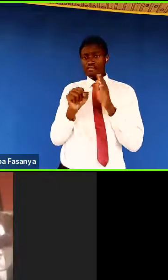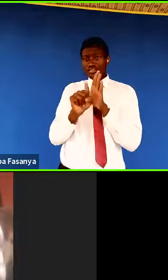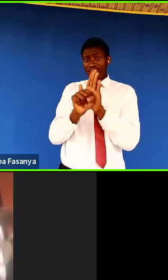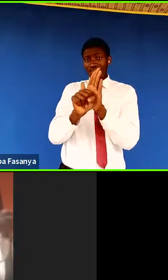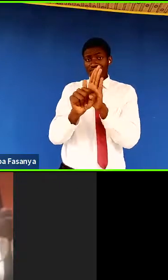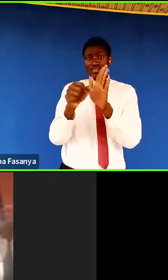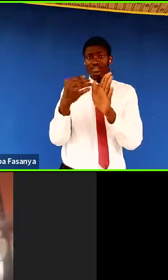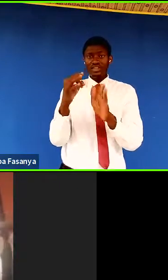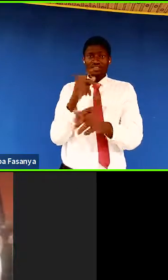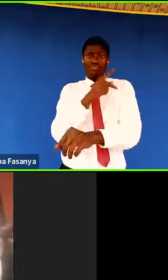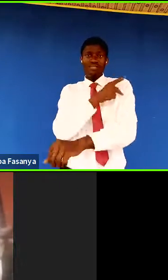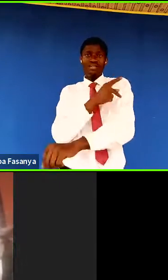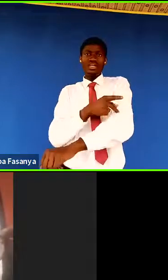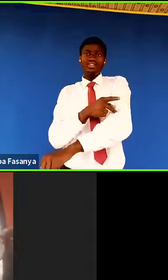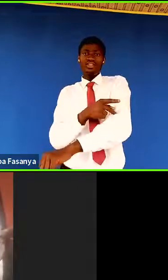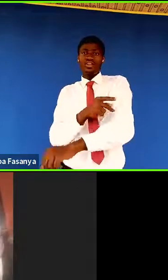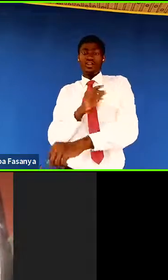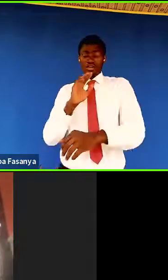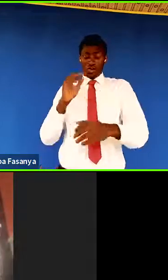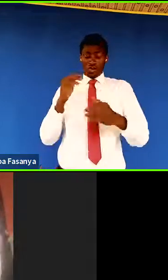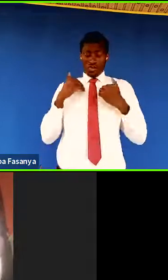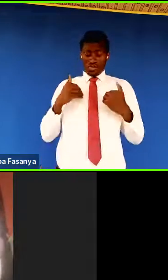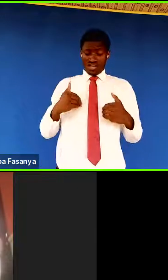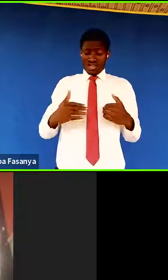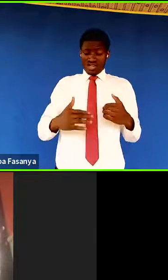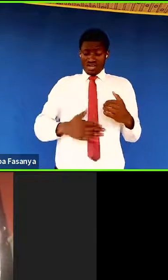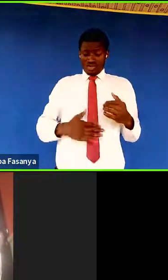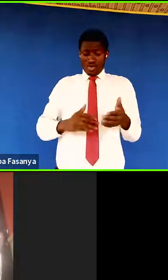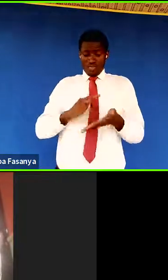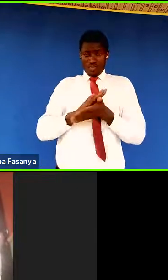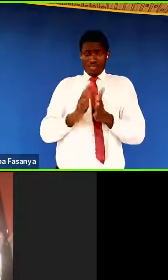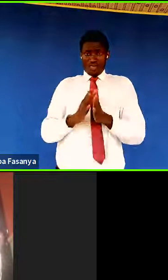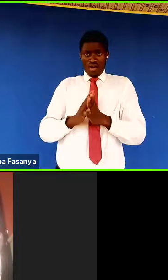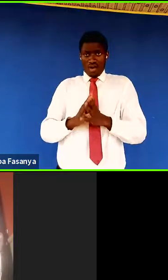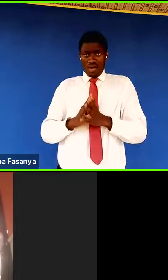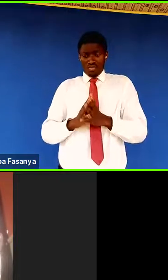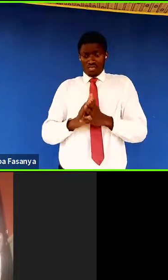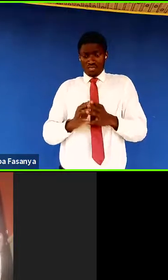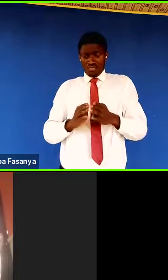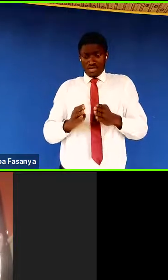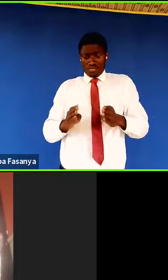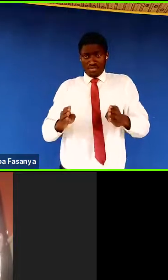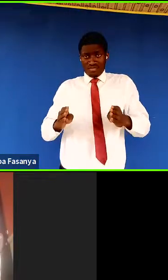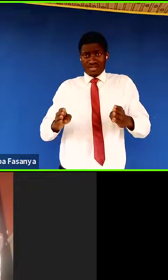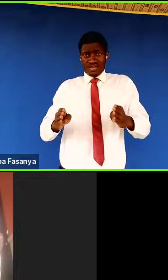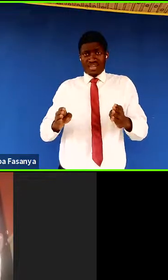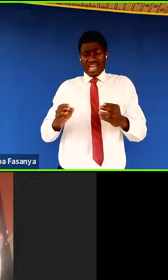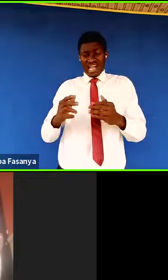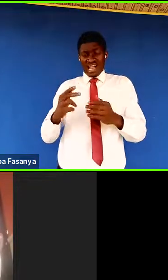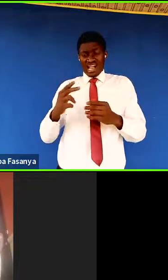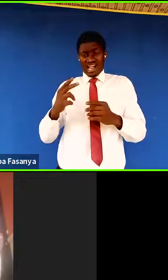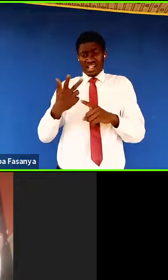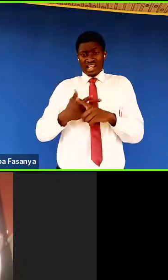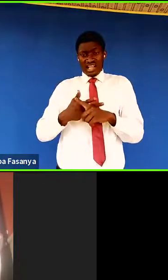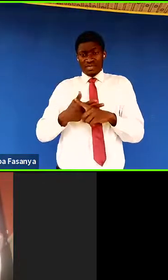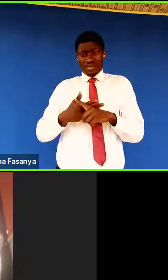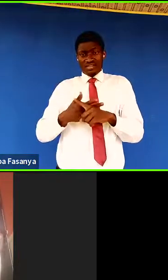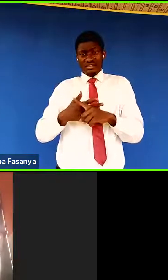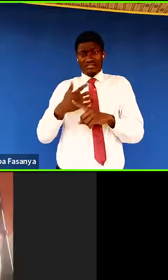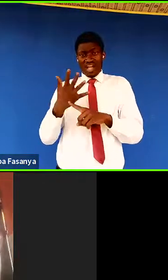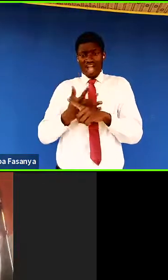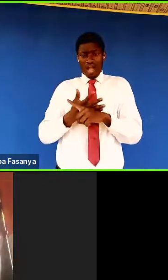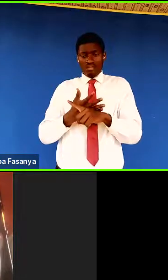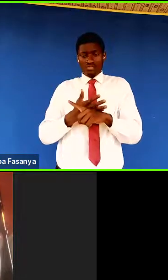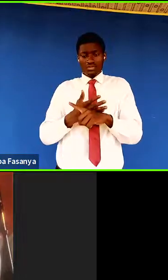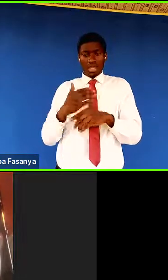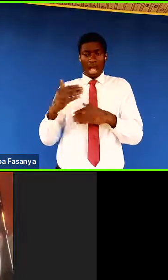The stomach start getting big, and after 3 months or 5 months, realize that there is no baby. And we have some people